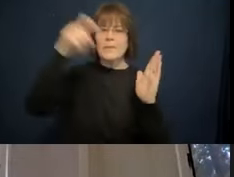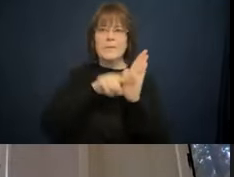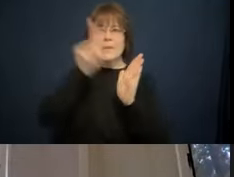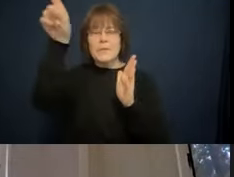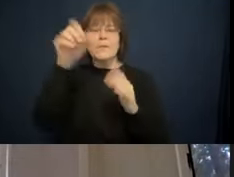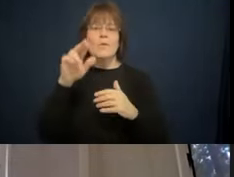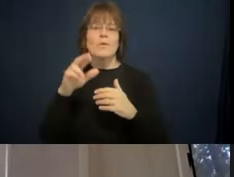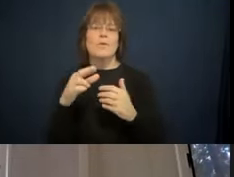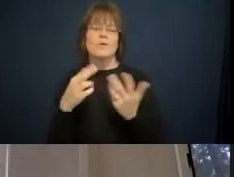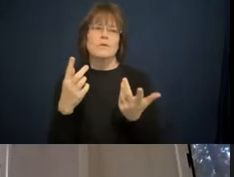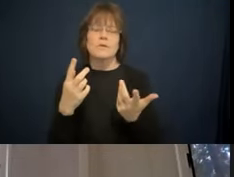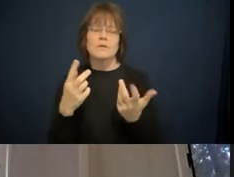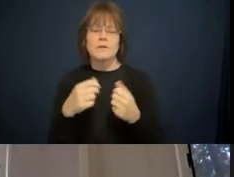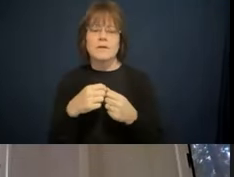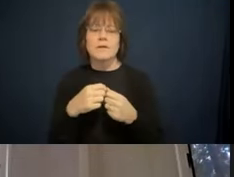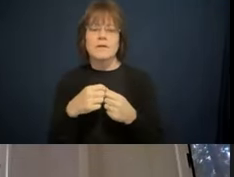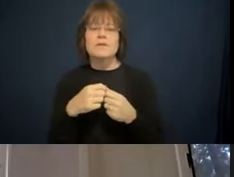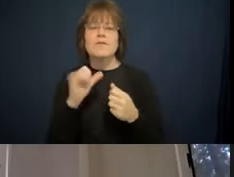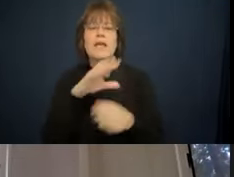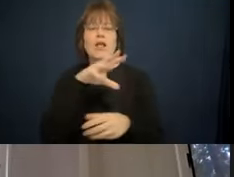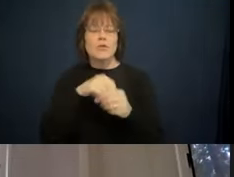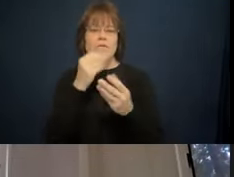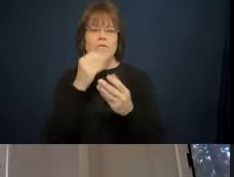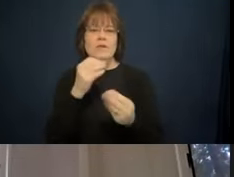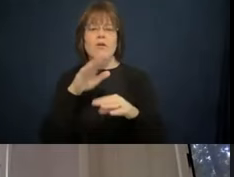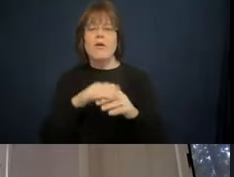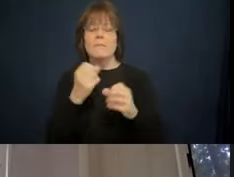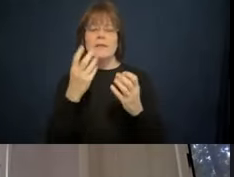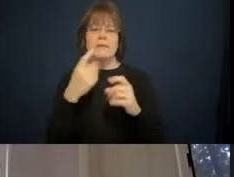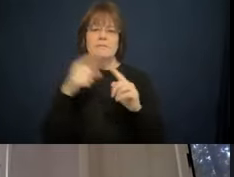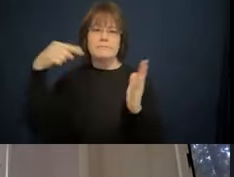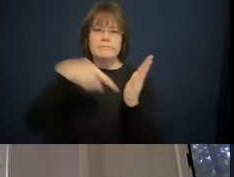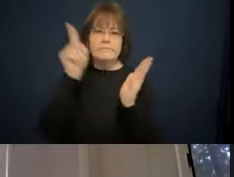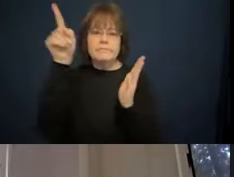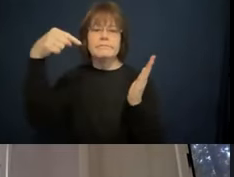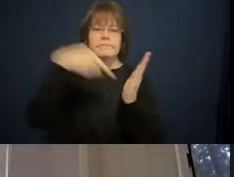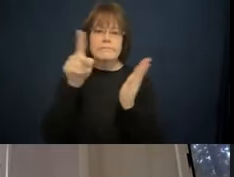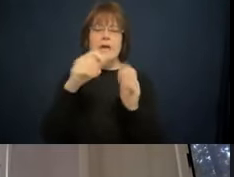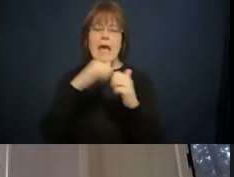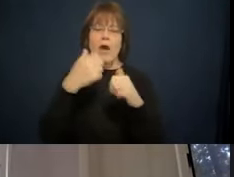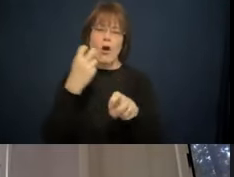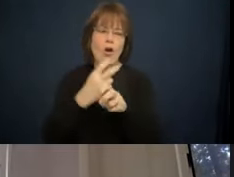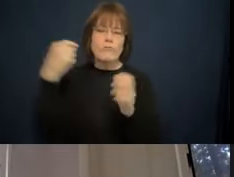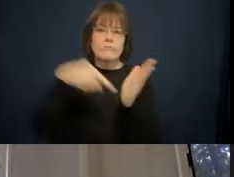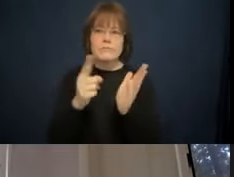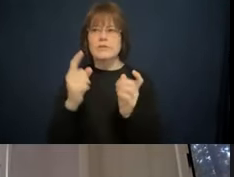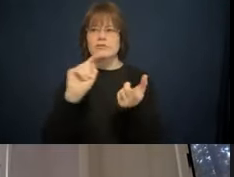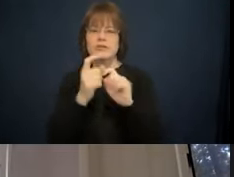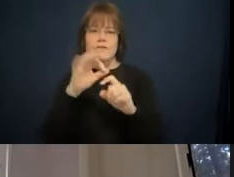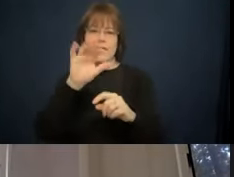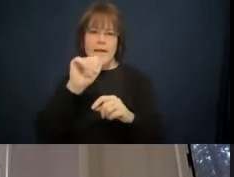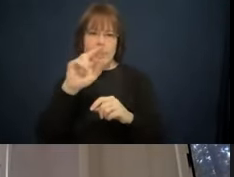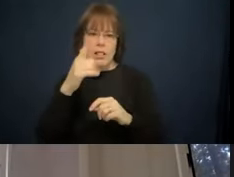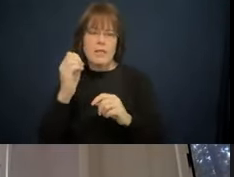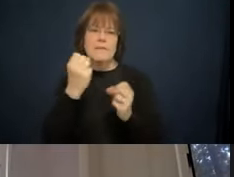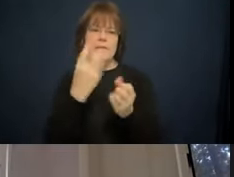sometimes. So it includes information about multiple returns and the intensity of the returns and the off nadir angle and a lot of